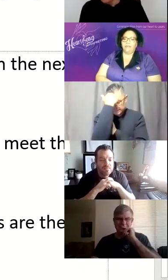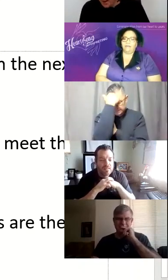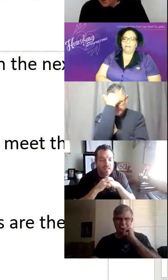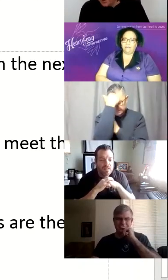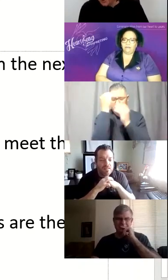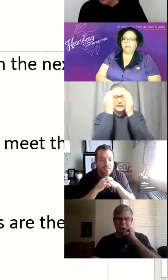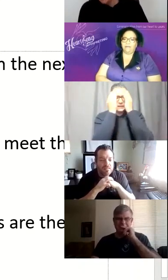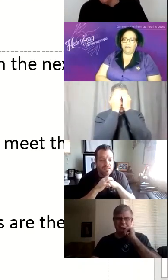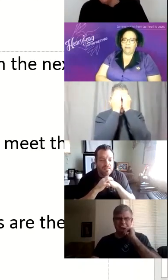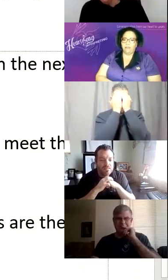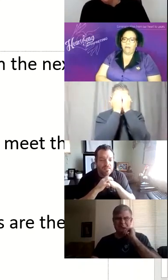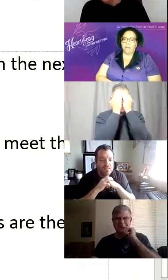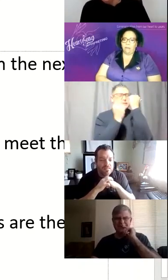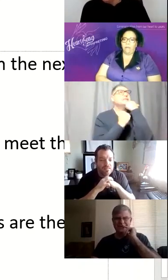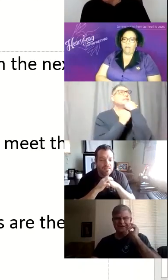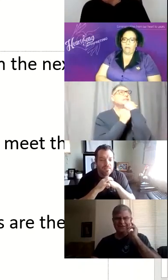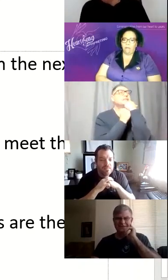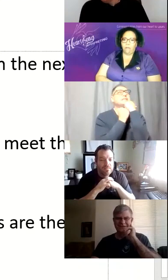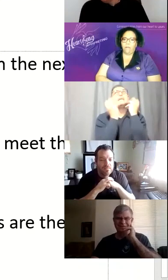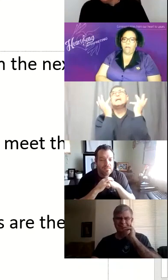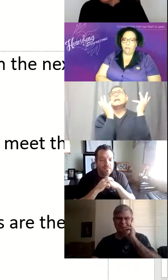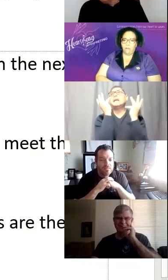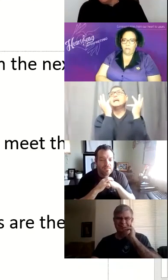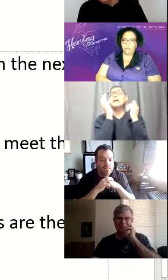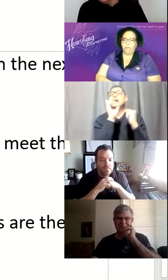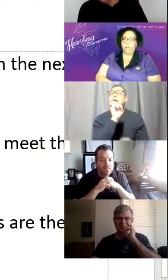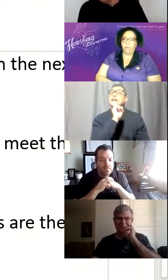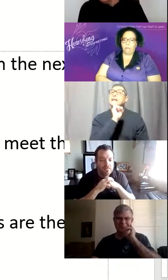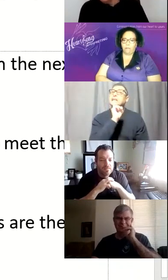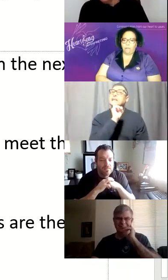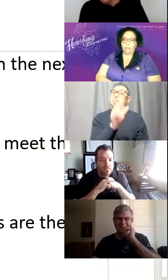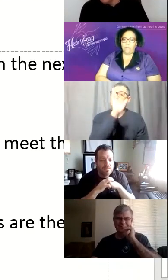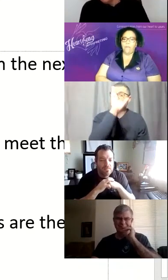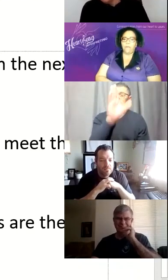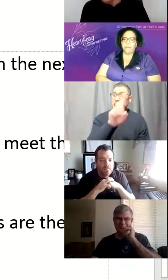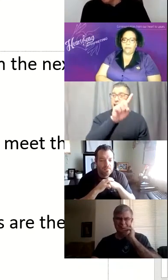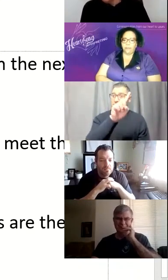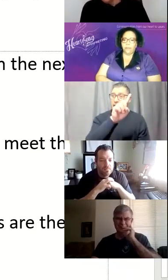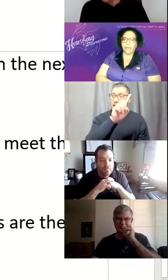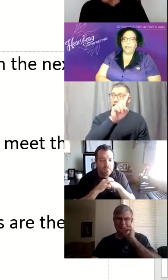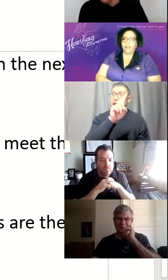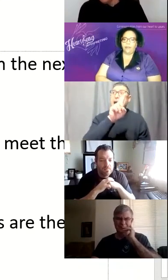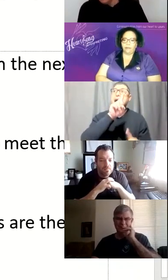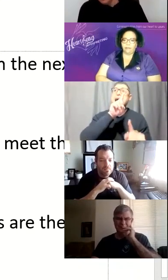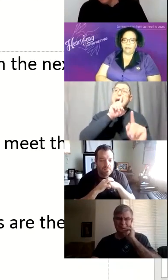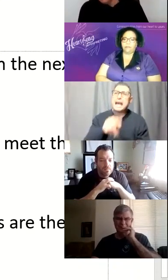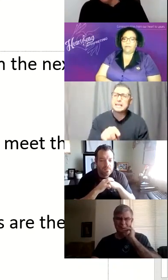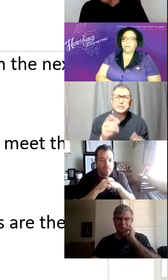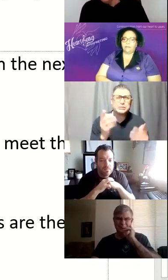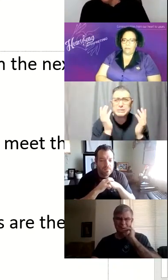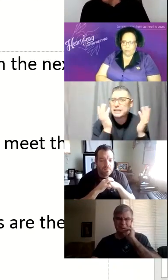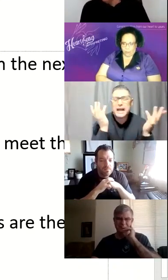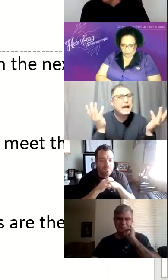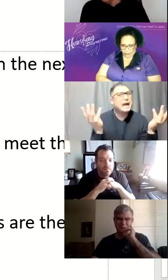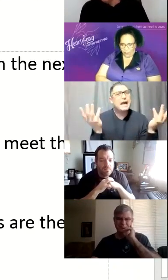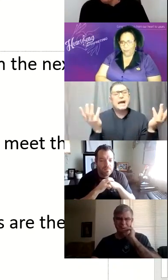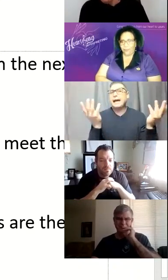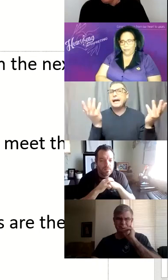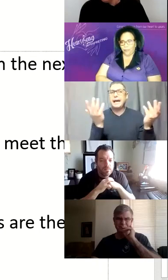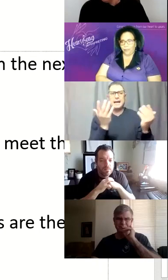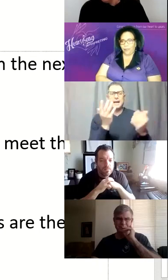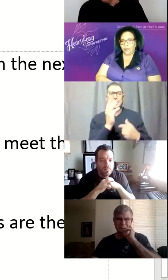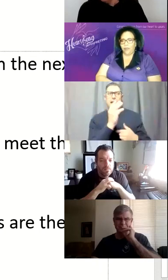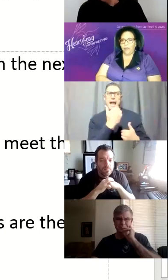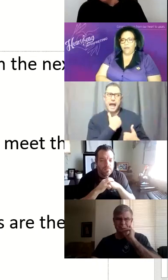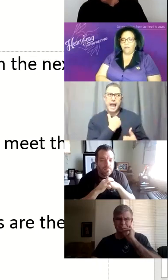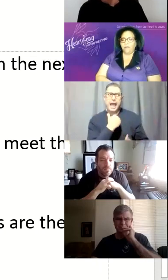definitive answer for you. Part of me is struggling with the moral and ethical implications of getting the vaccine. I